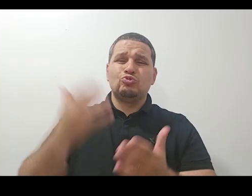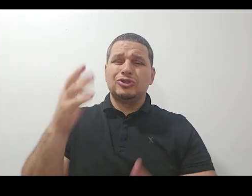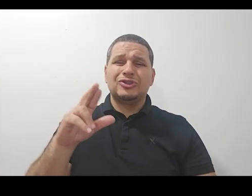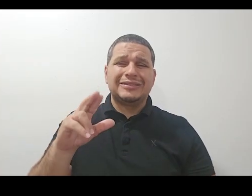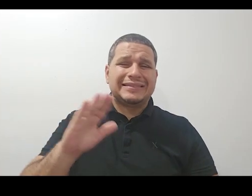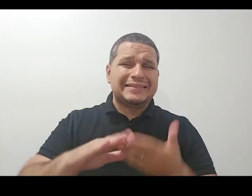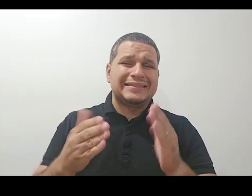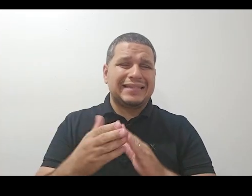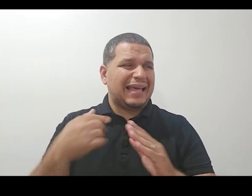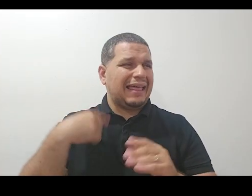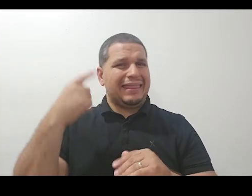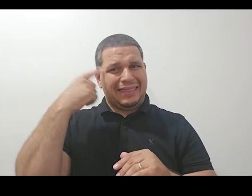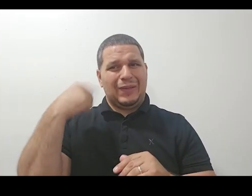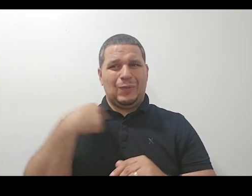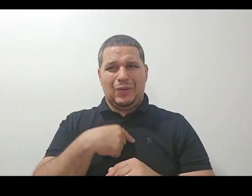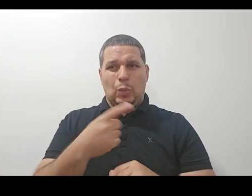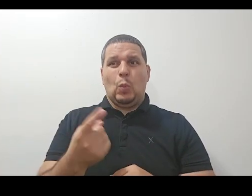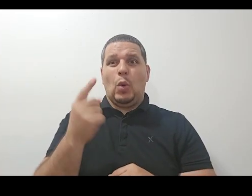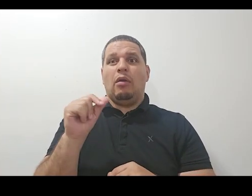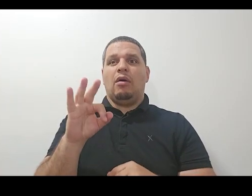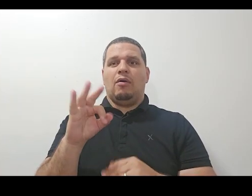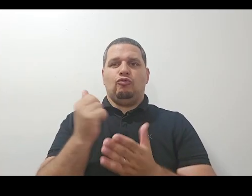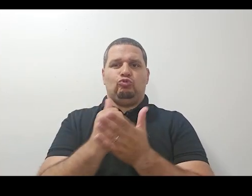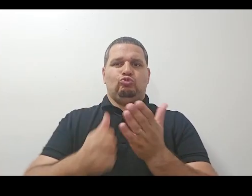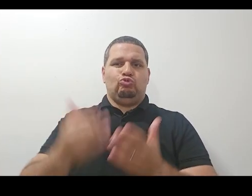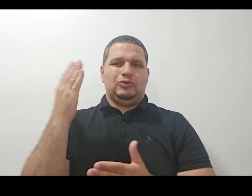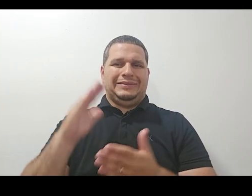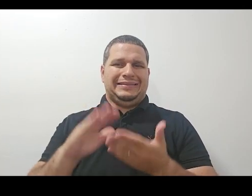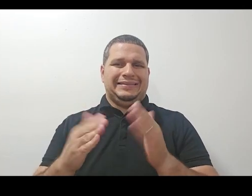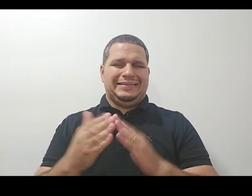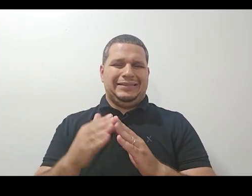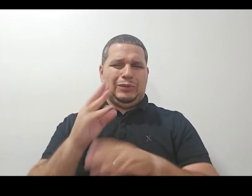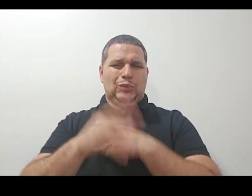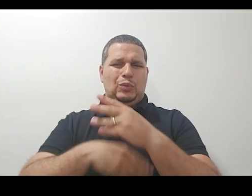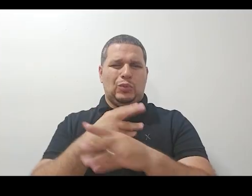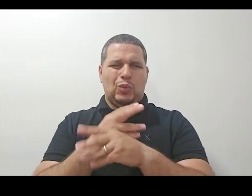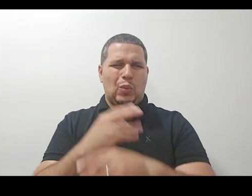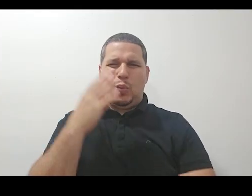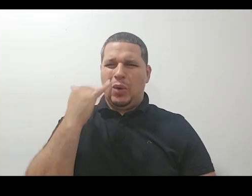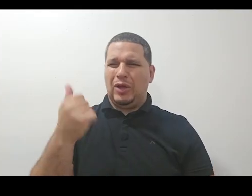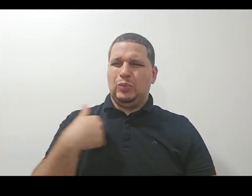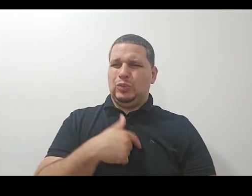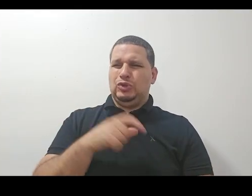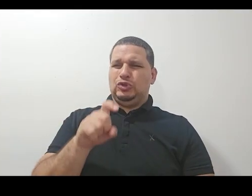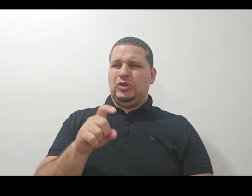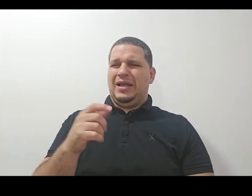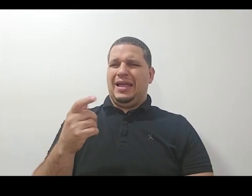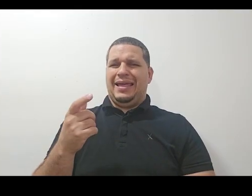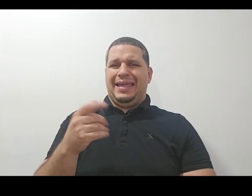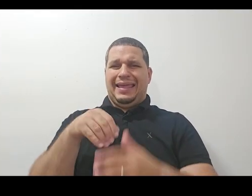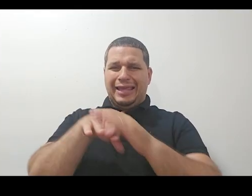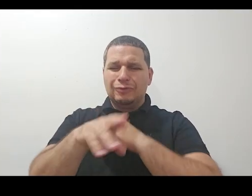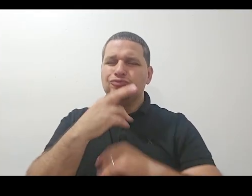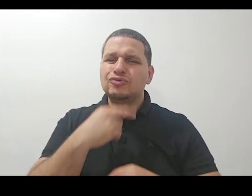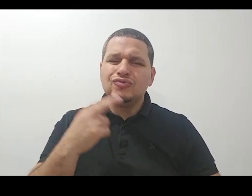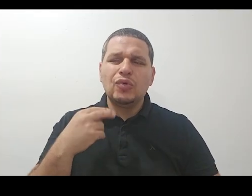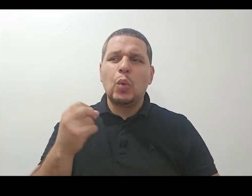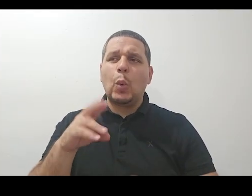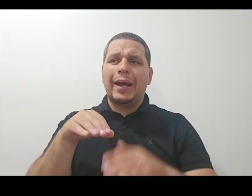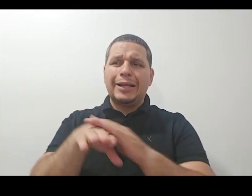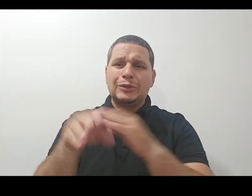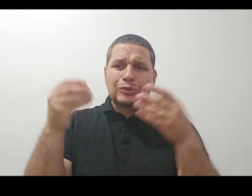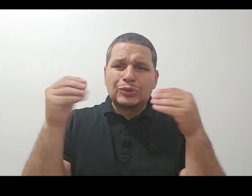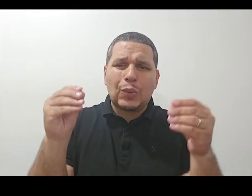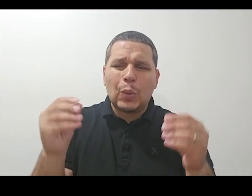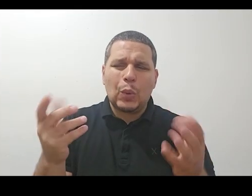city I think we're one of the richest cities in the world. There's no reason for us to have to even question whether or not we can get into a restaurant